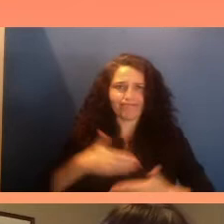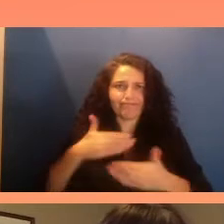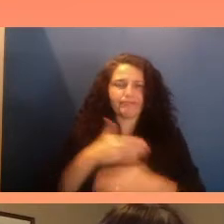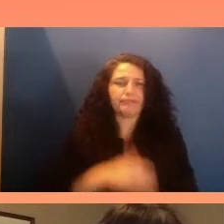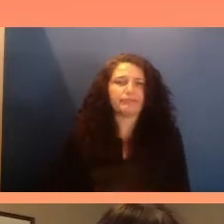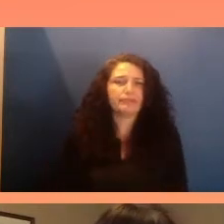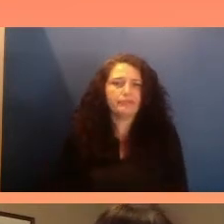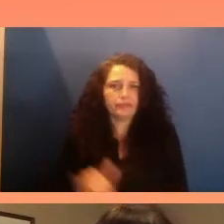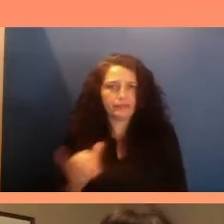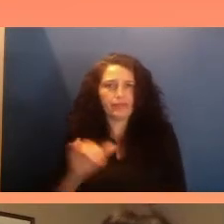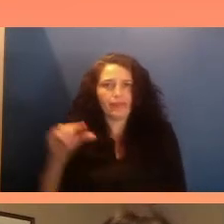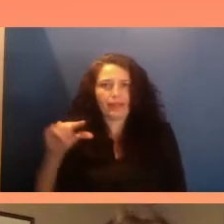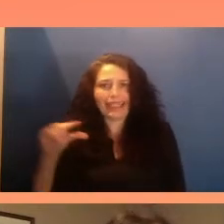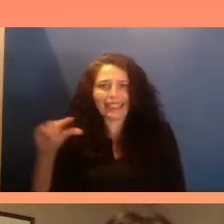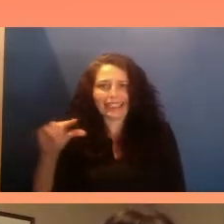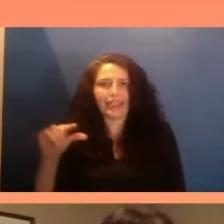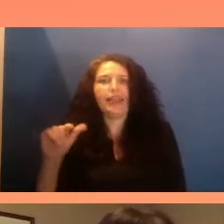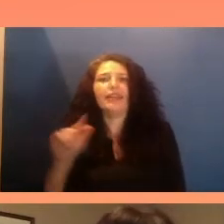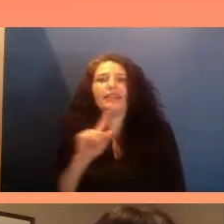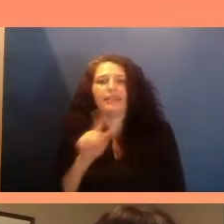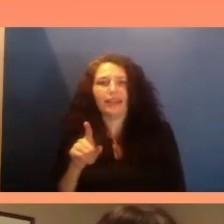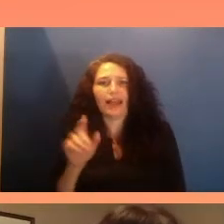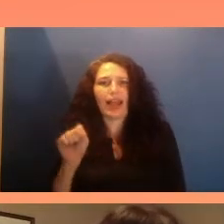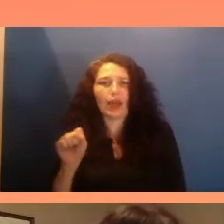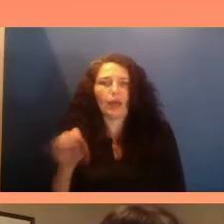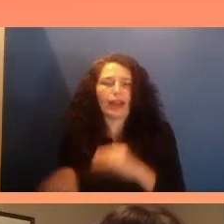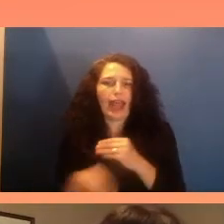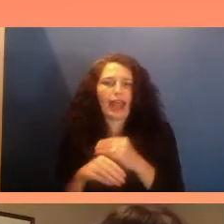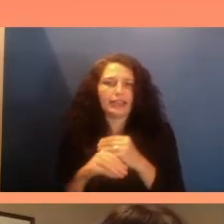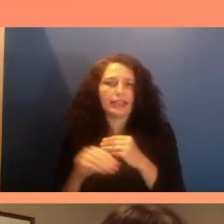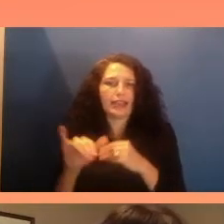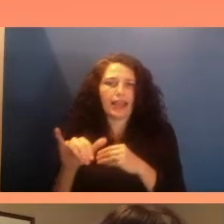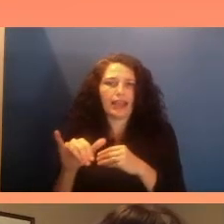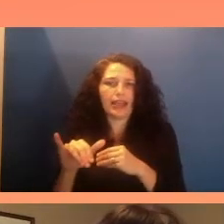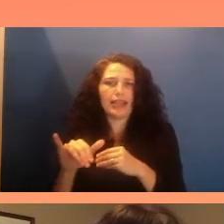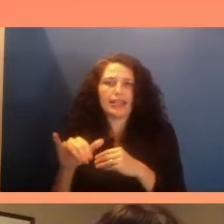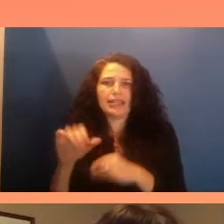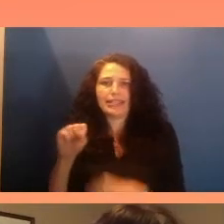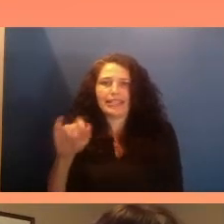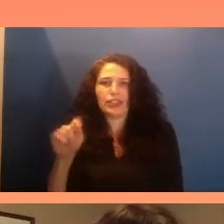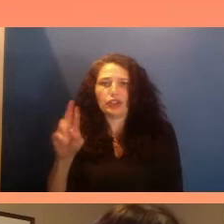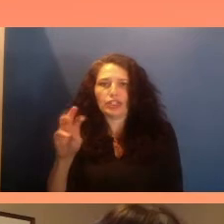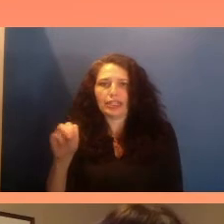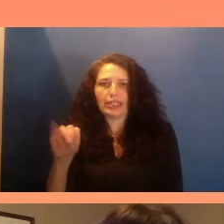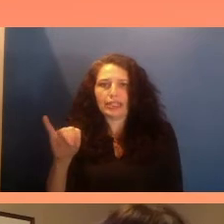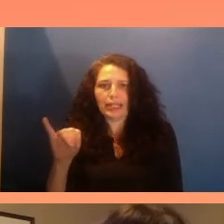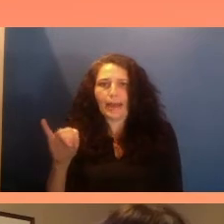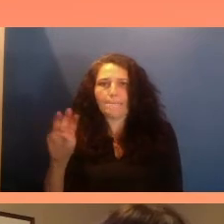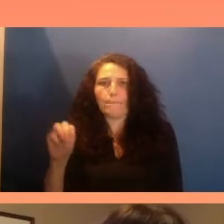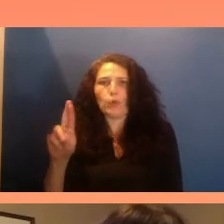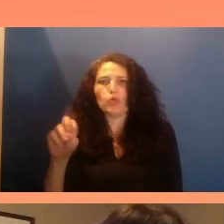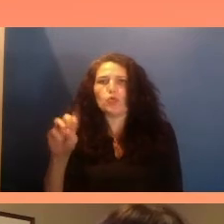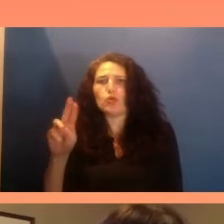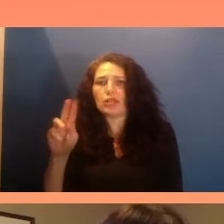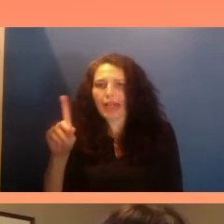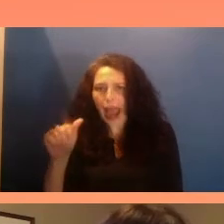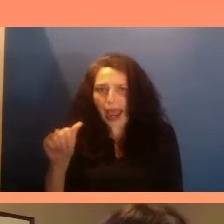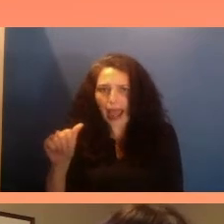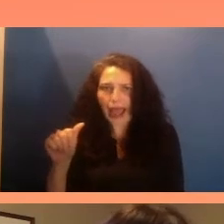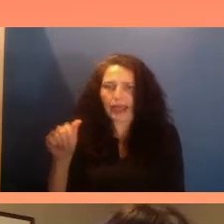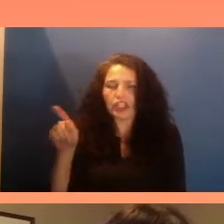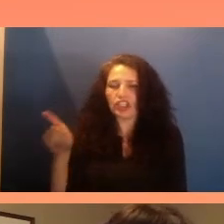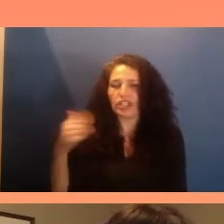add to that too. I just want to point out like Smriti Mundra, who had a series on Netflix about,